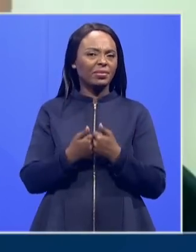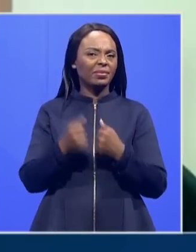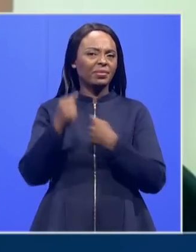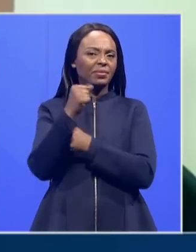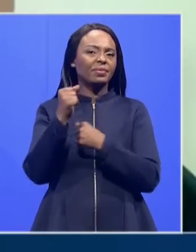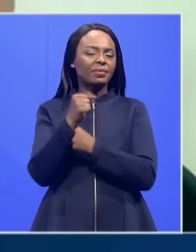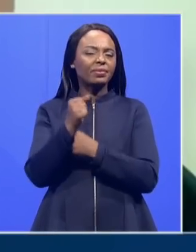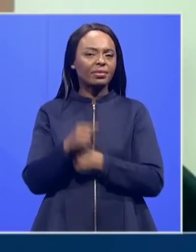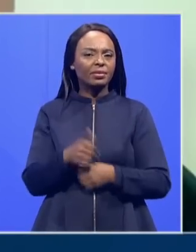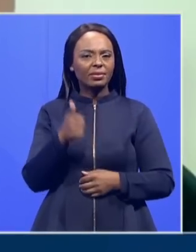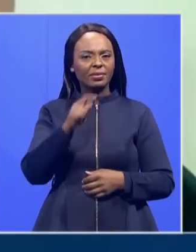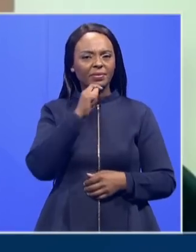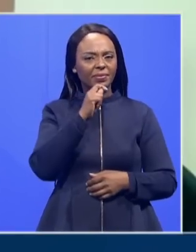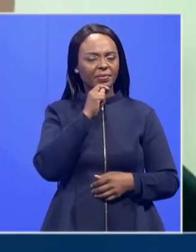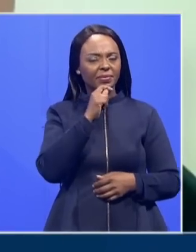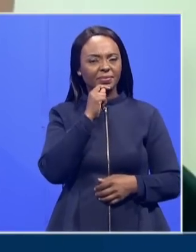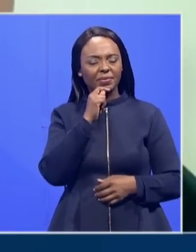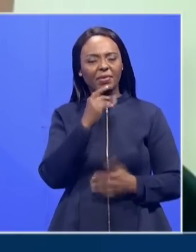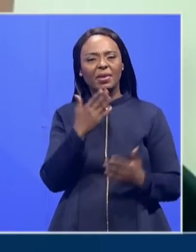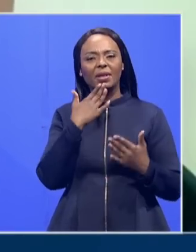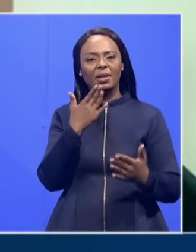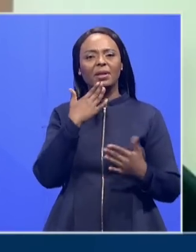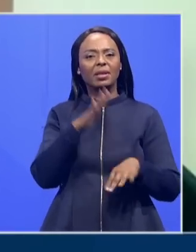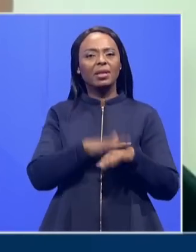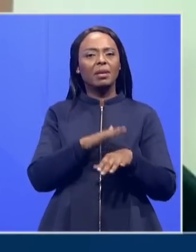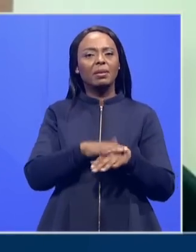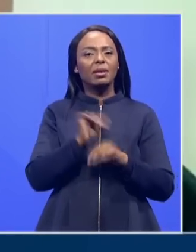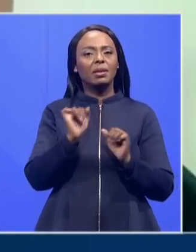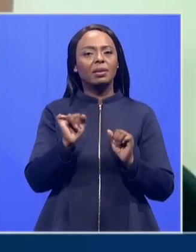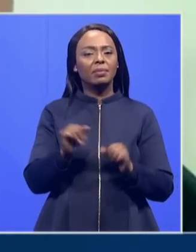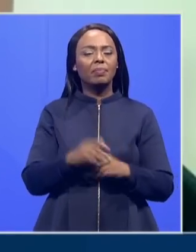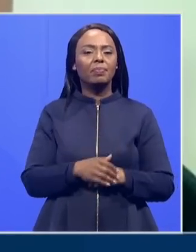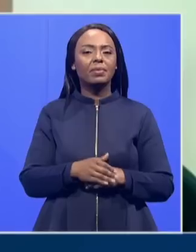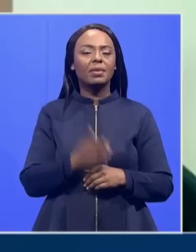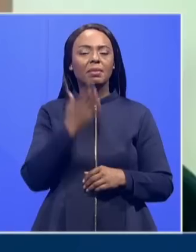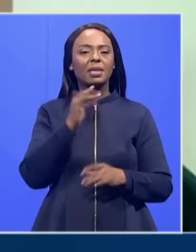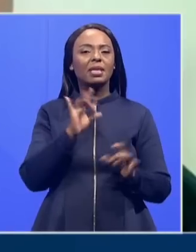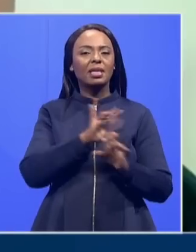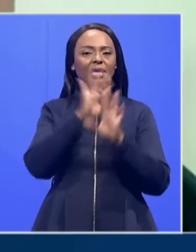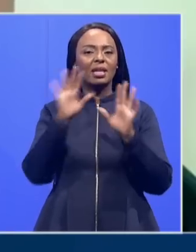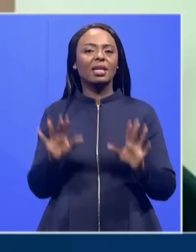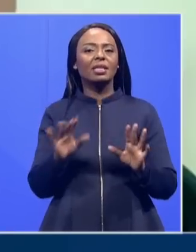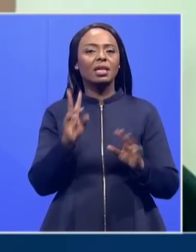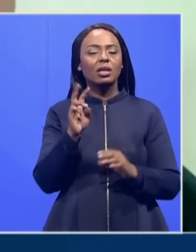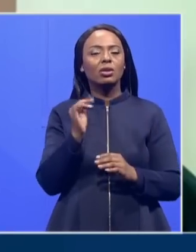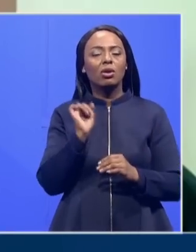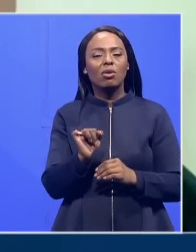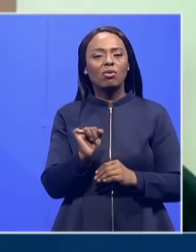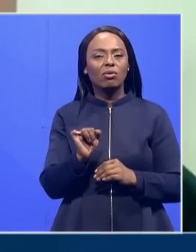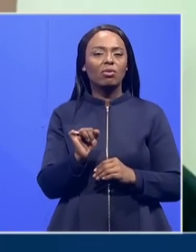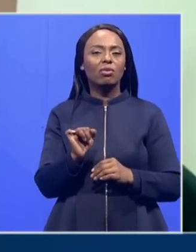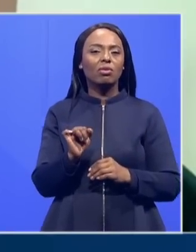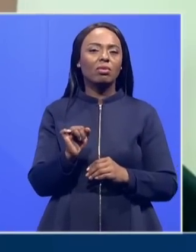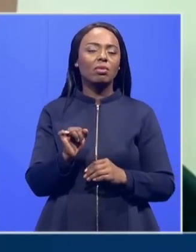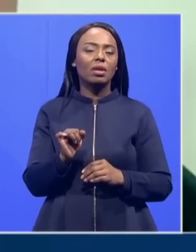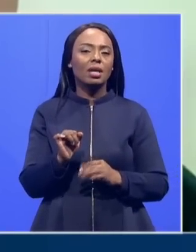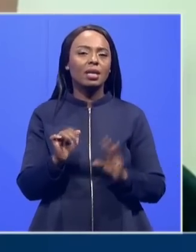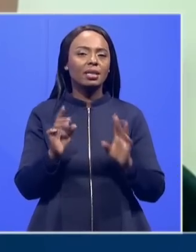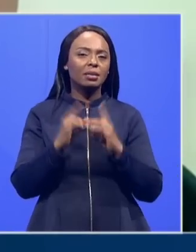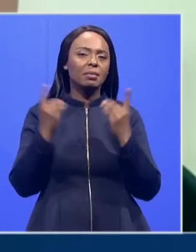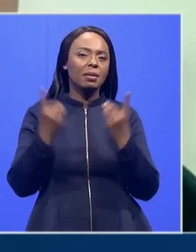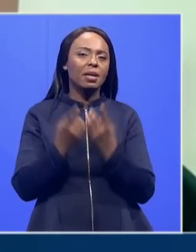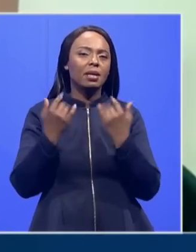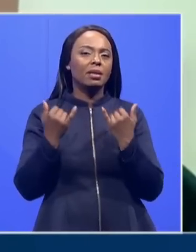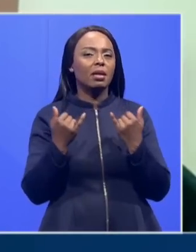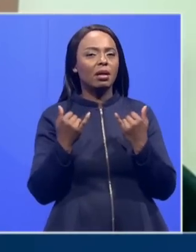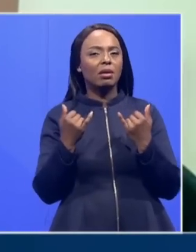afternoon, good morning, rather, and thank you so much for making time for us. Just a quick clarity around what exactly it is that the department has